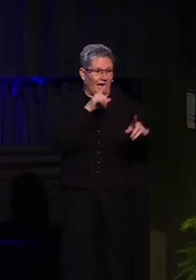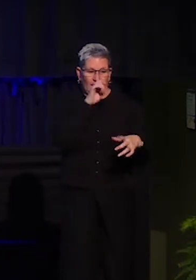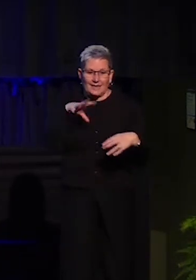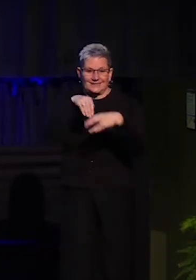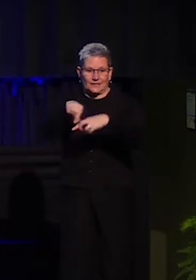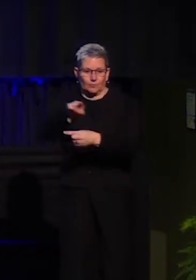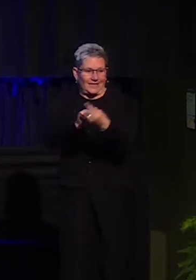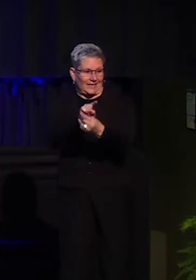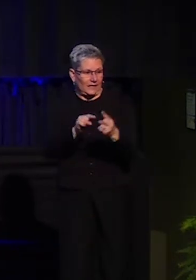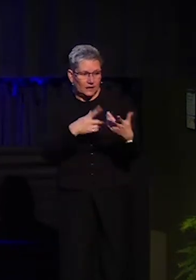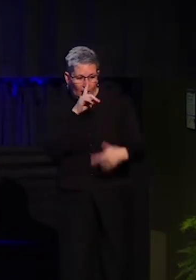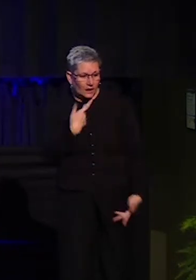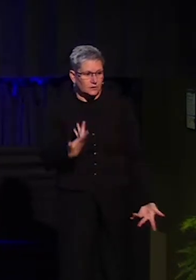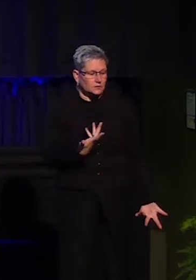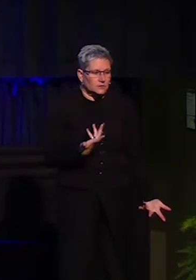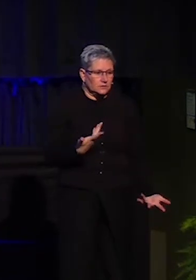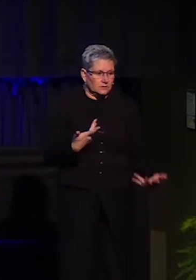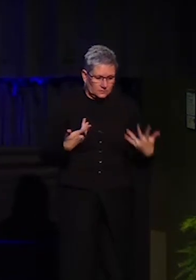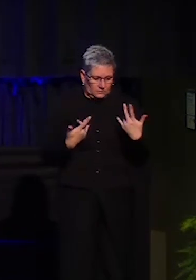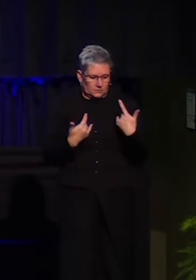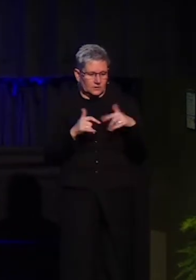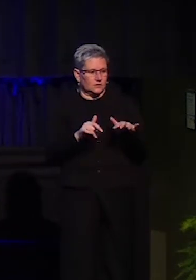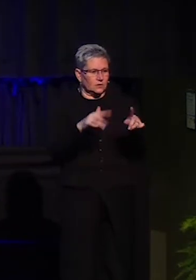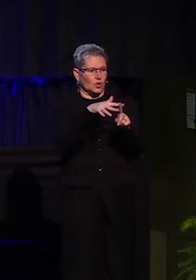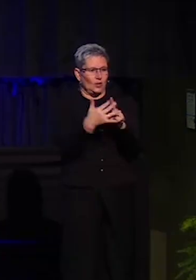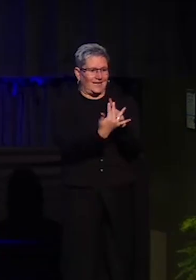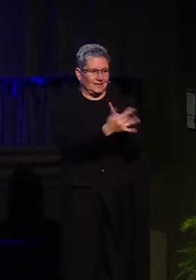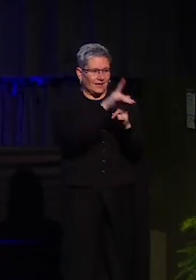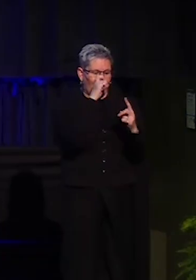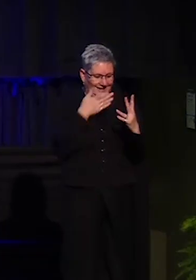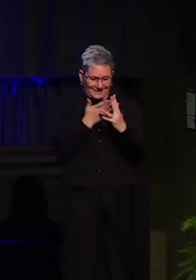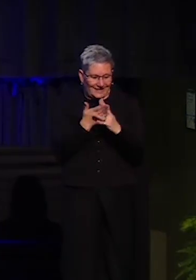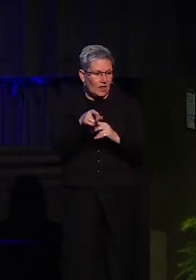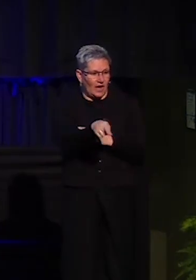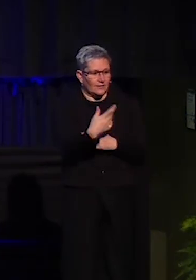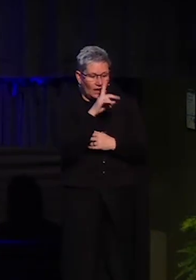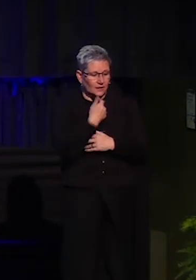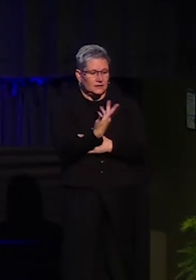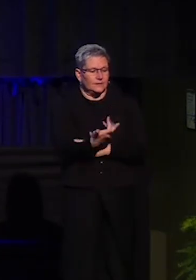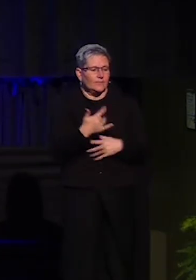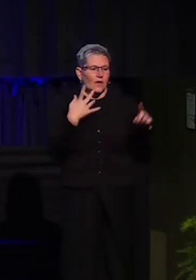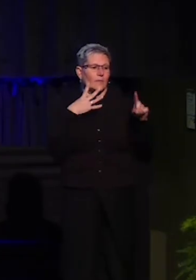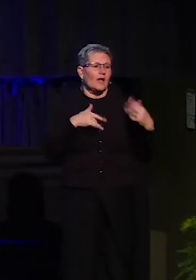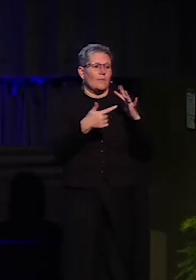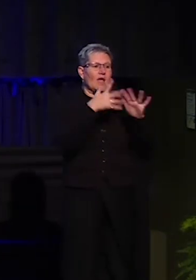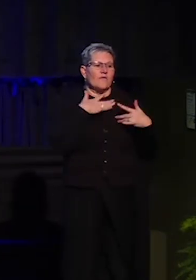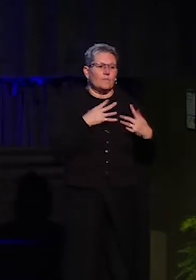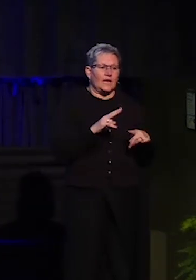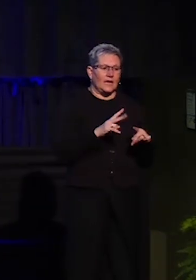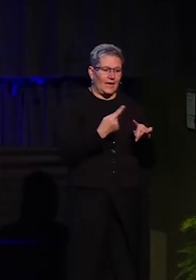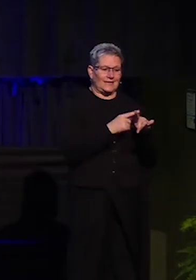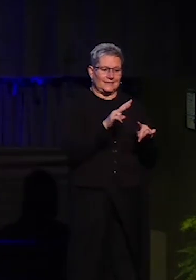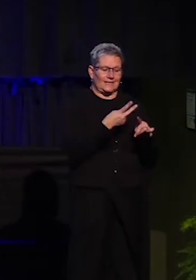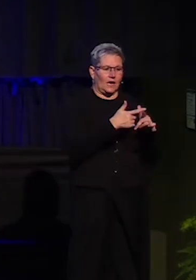everyone up to a meeting. Context is everything. Heaven forbid I also had English as a second language